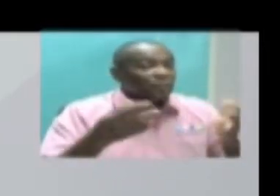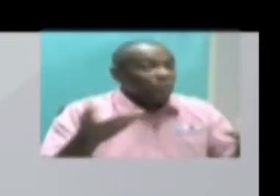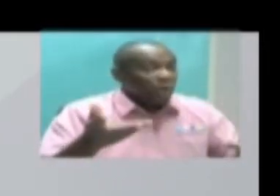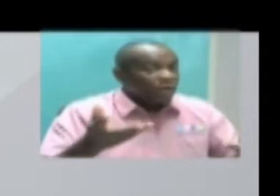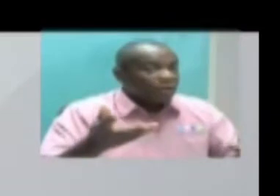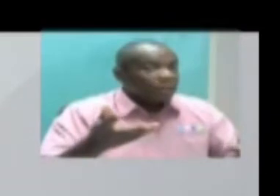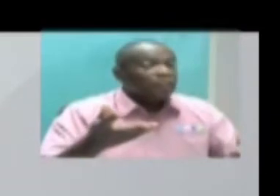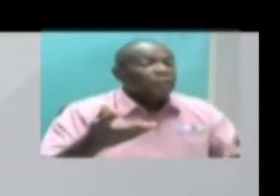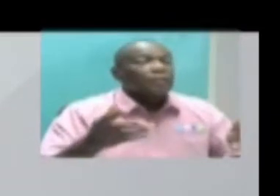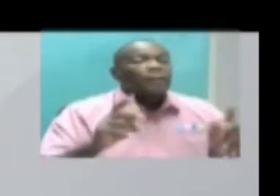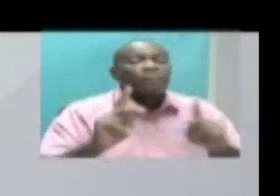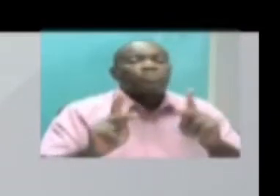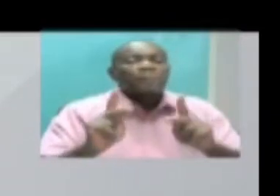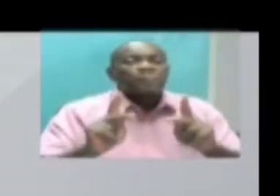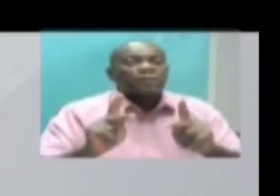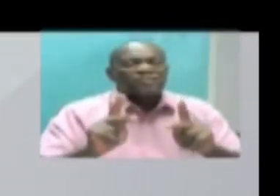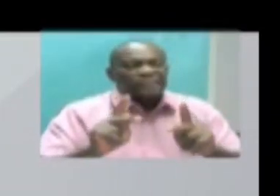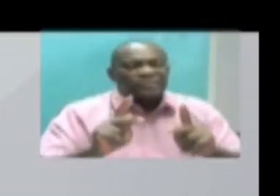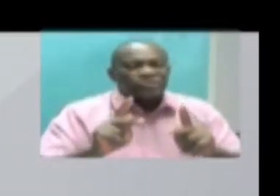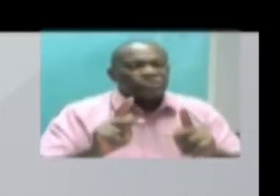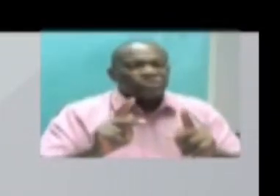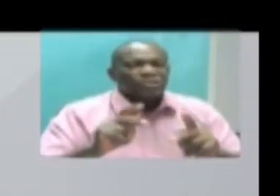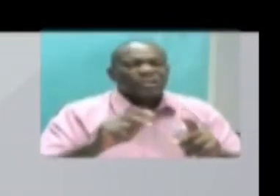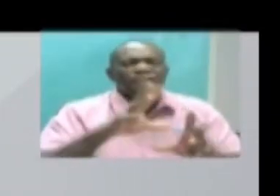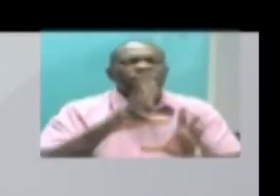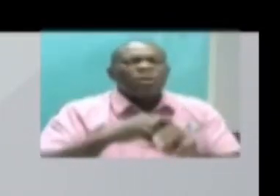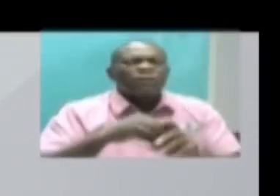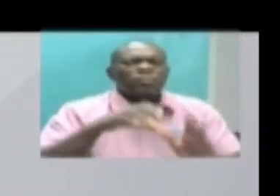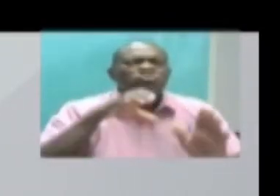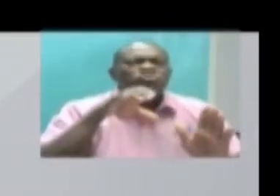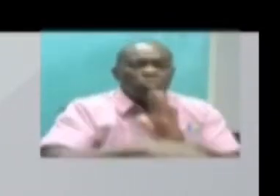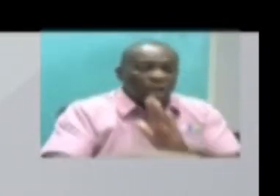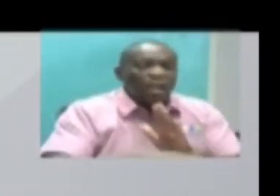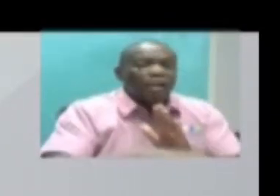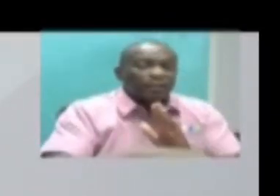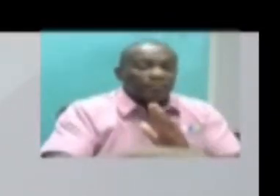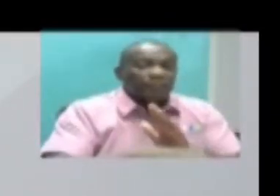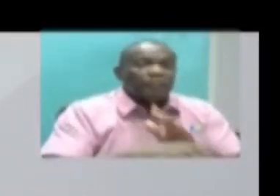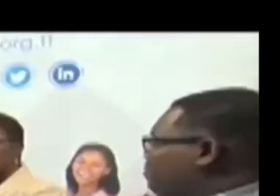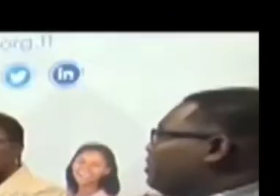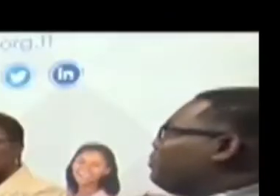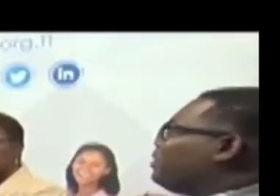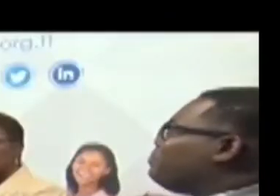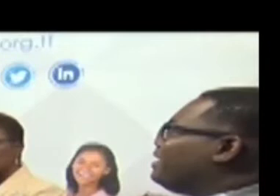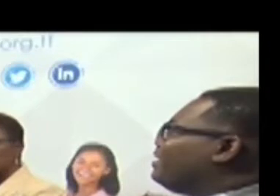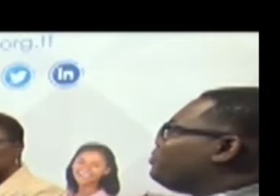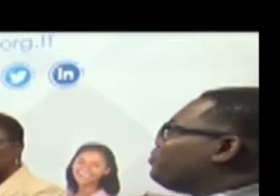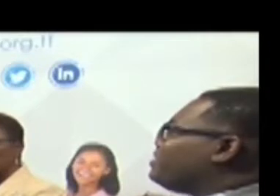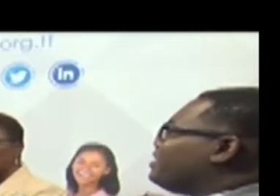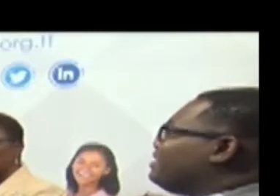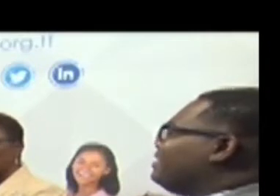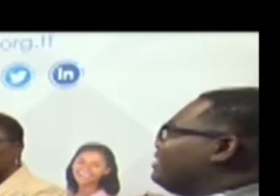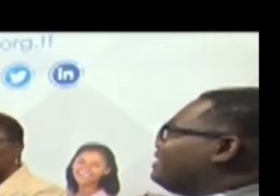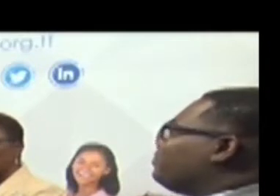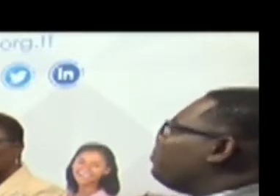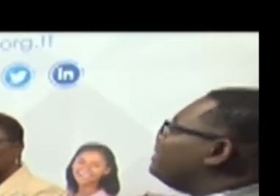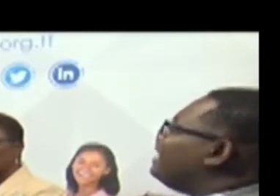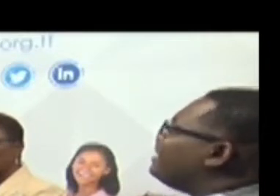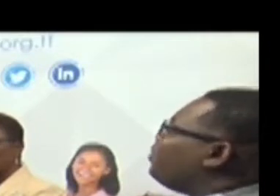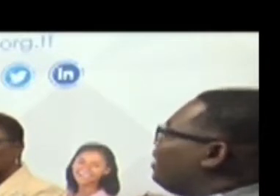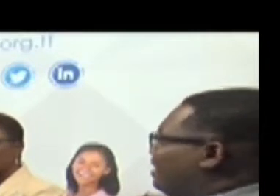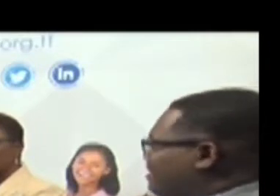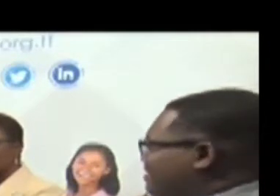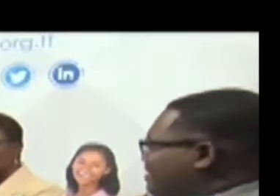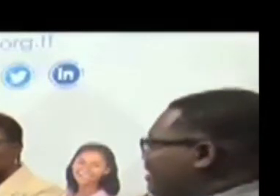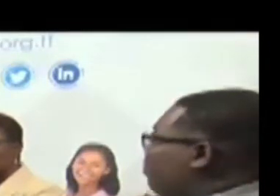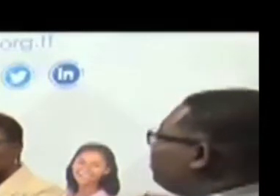elements to have access to our most treasured, I want to put it, treasured, the things we hold dear to